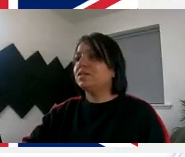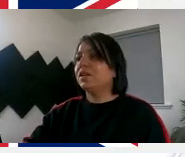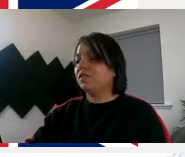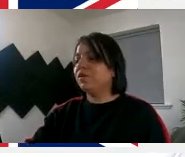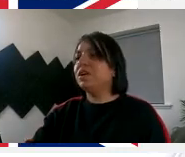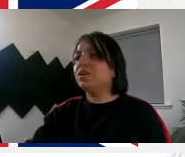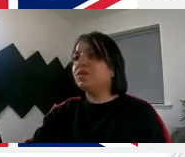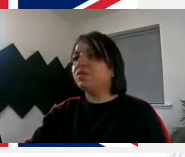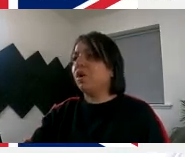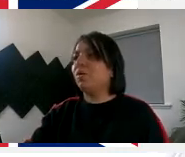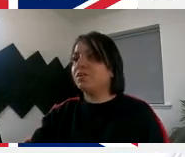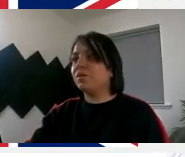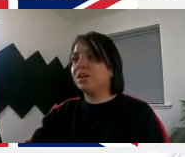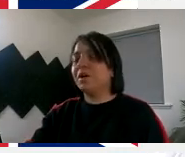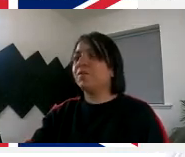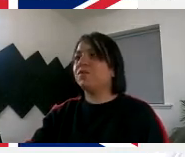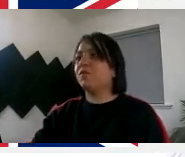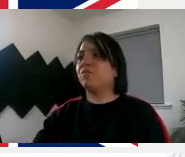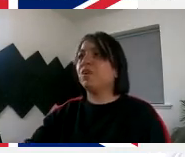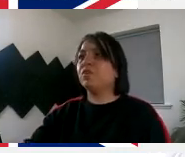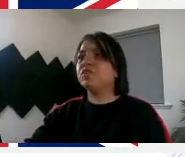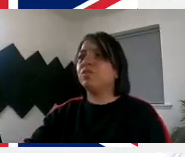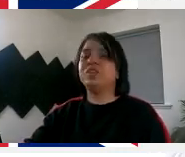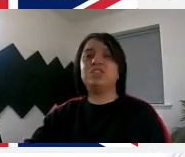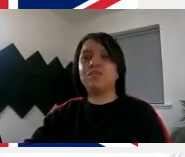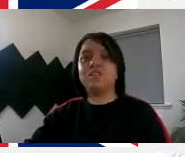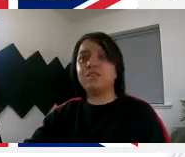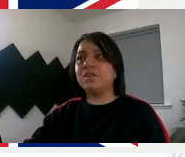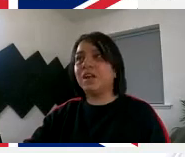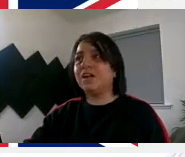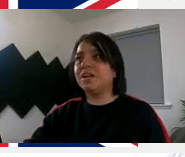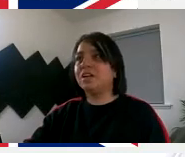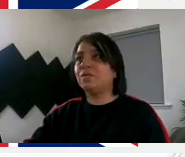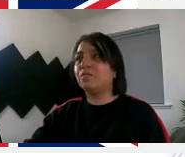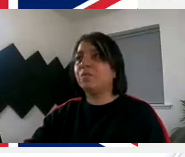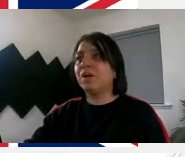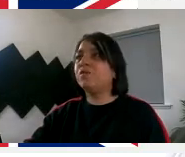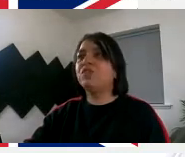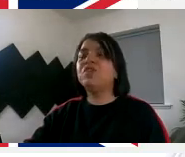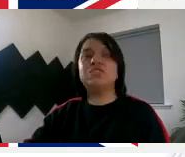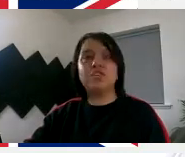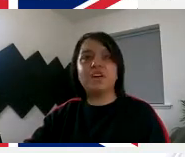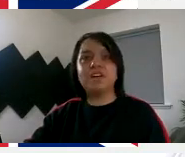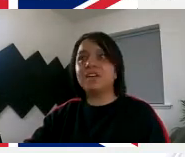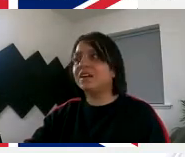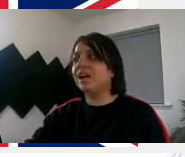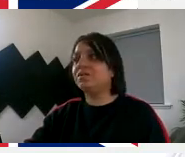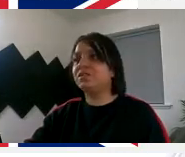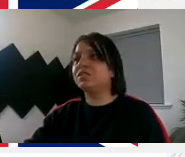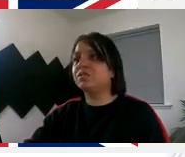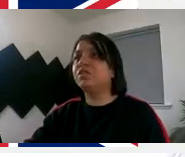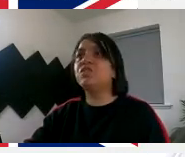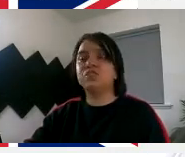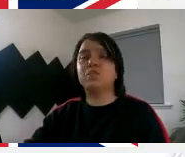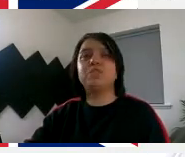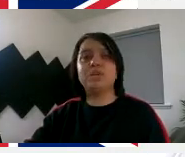So even though we know what they're talking about, we don't use the word soccer in the UK, but we do use sofa and couch. So we